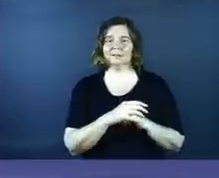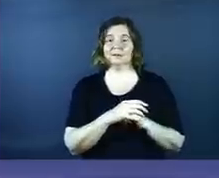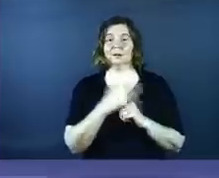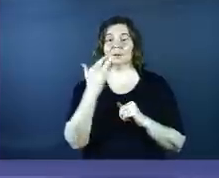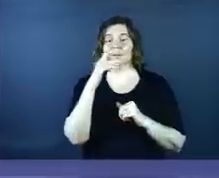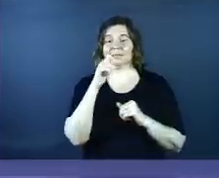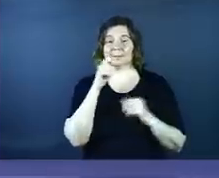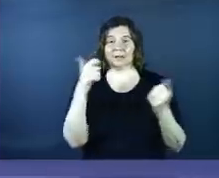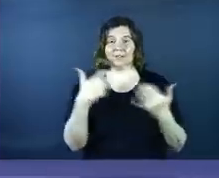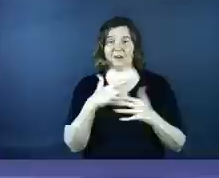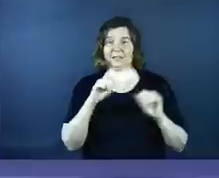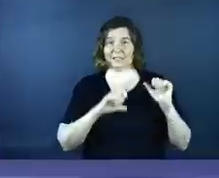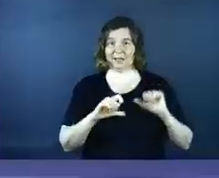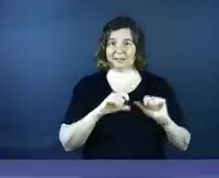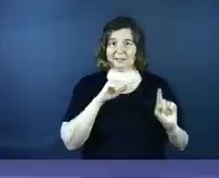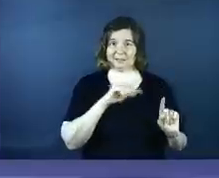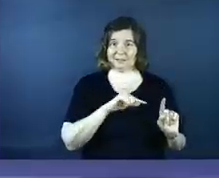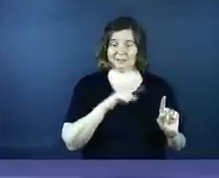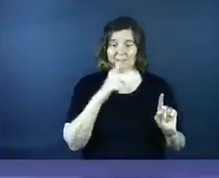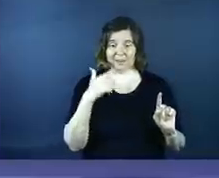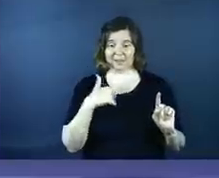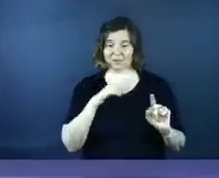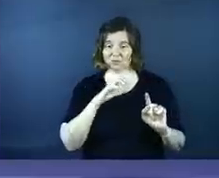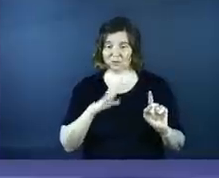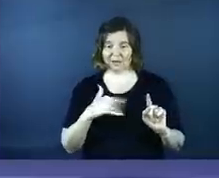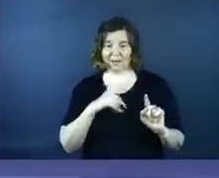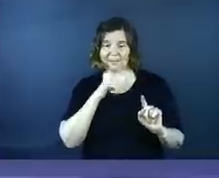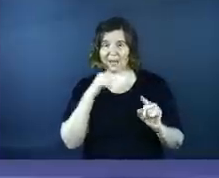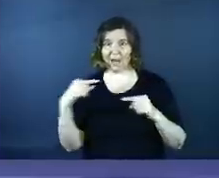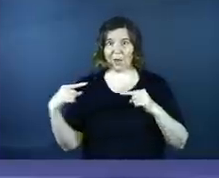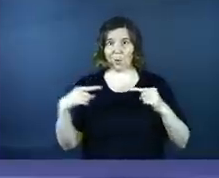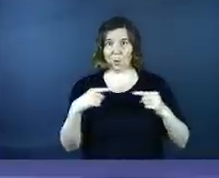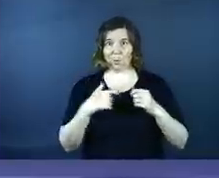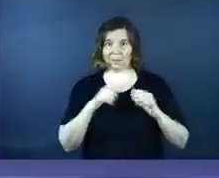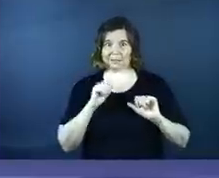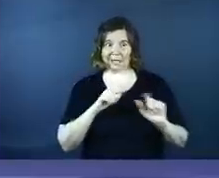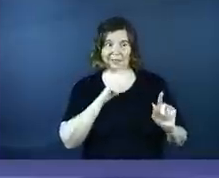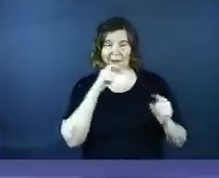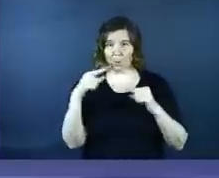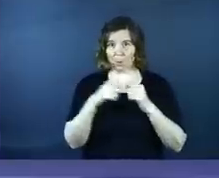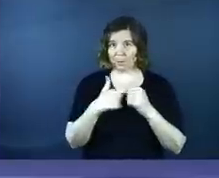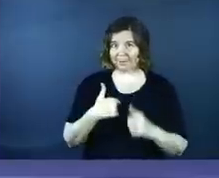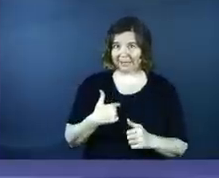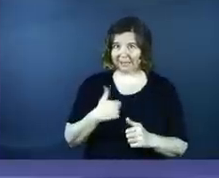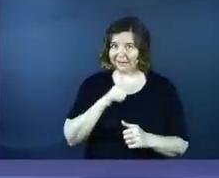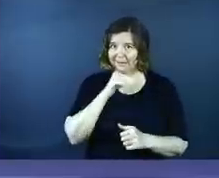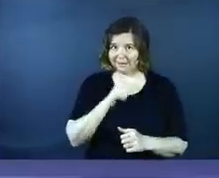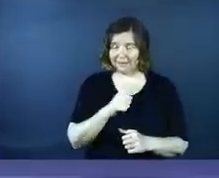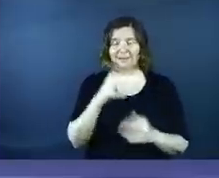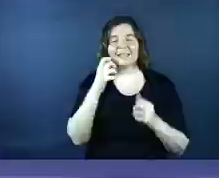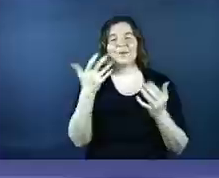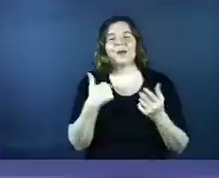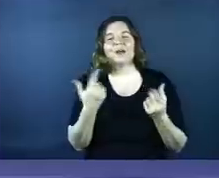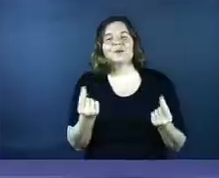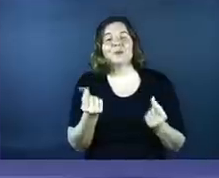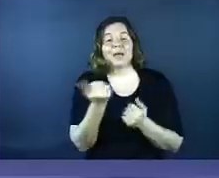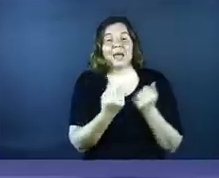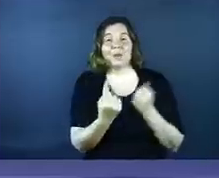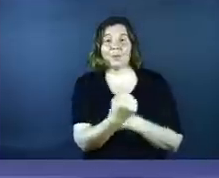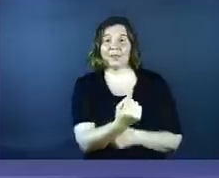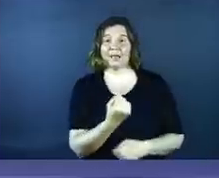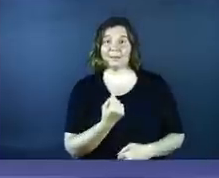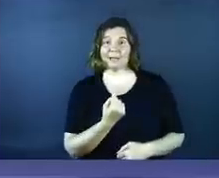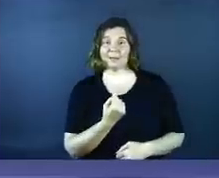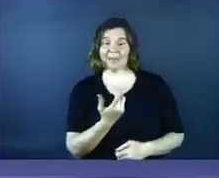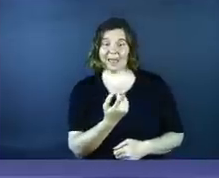Because I'm not afraid of science, because as a Christian, I'm not at war with science and they're not at war with me, guess what I can do? Anybody that comes